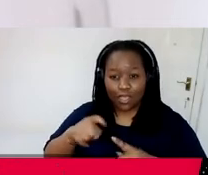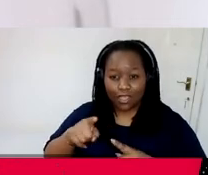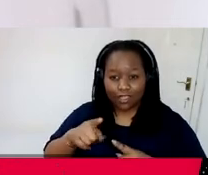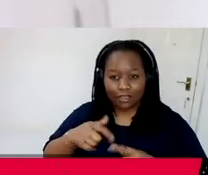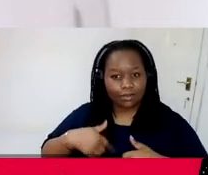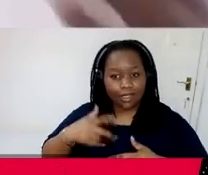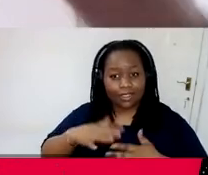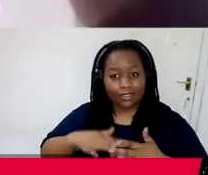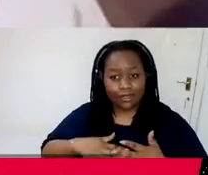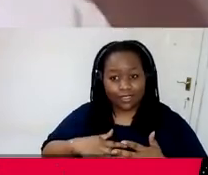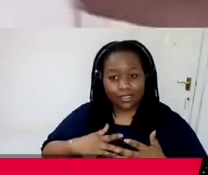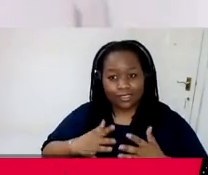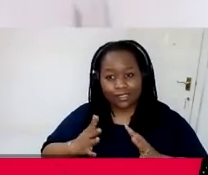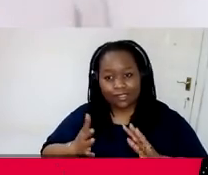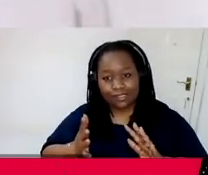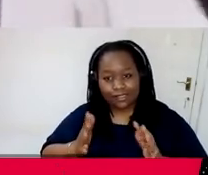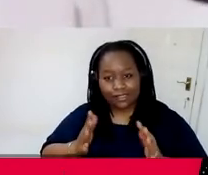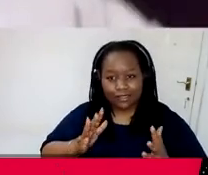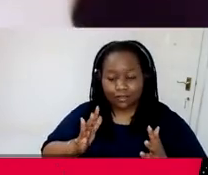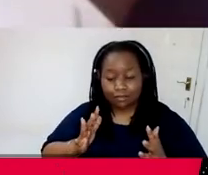treated.